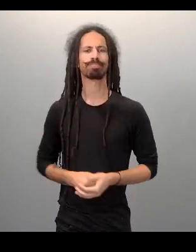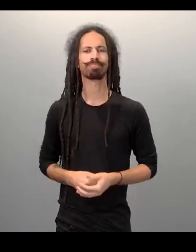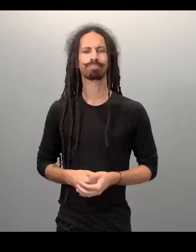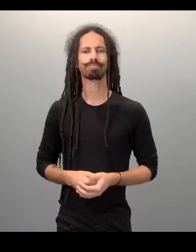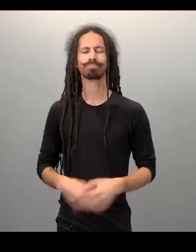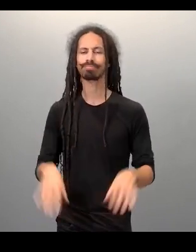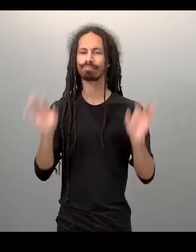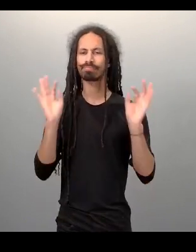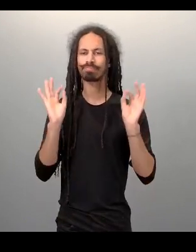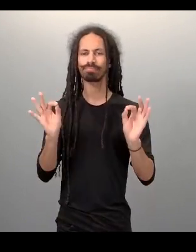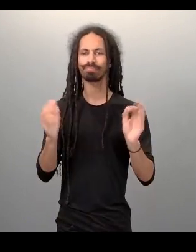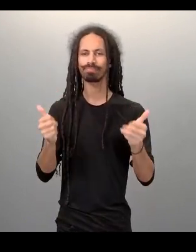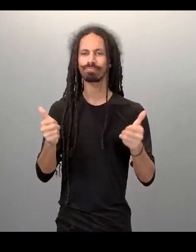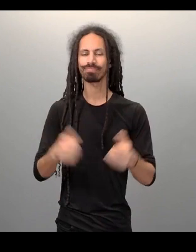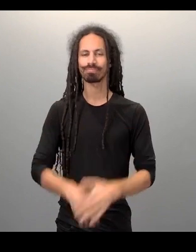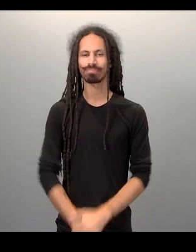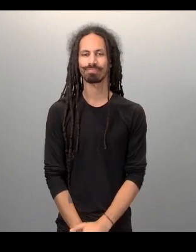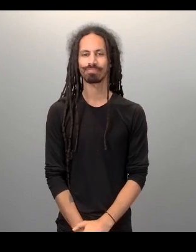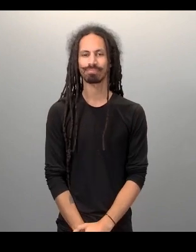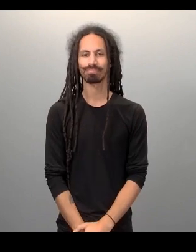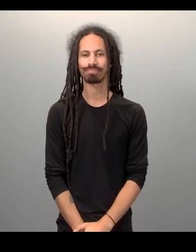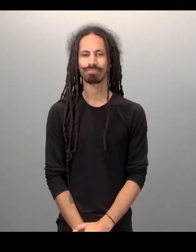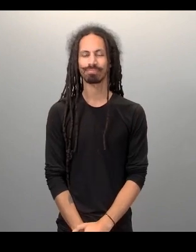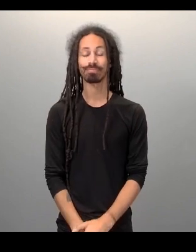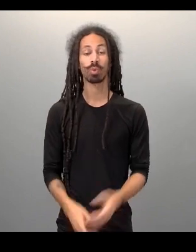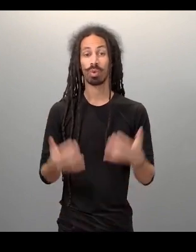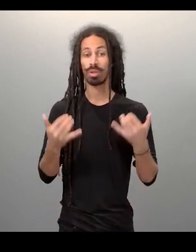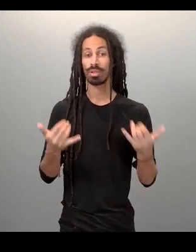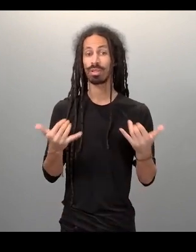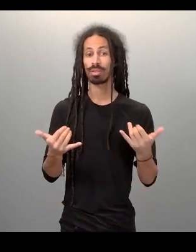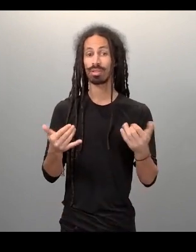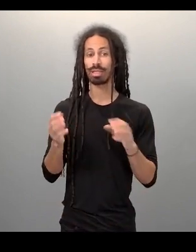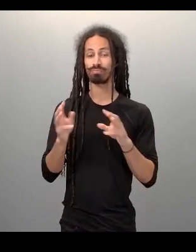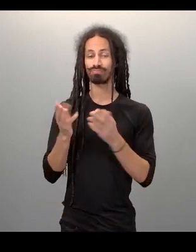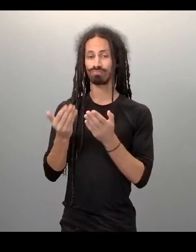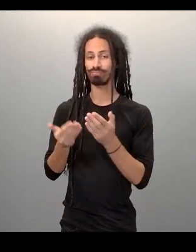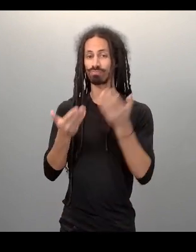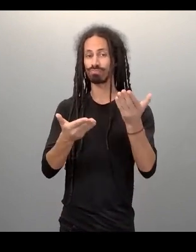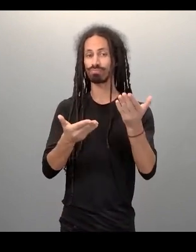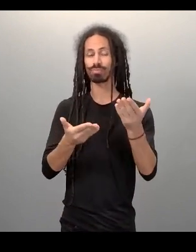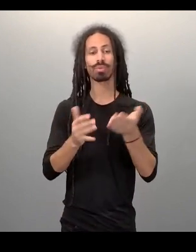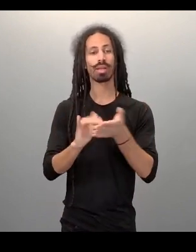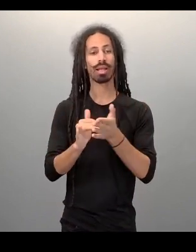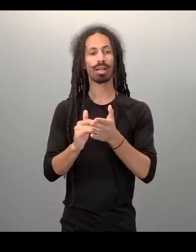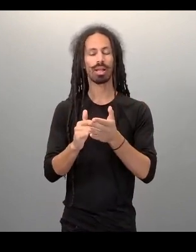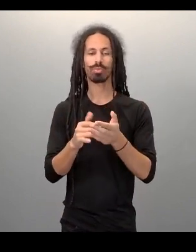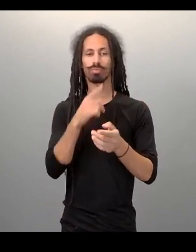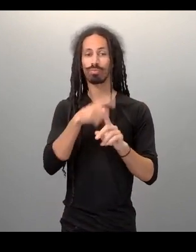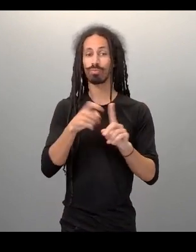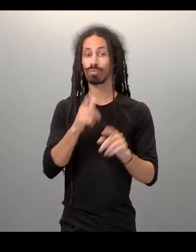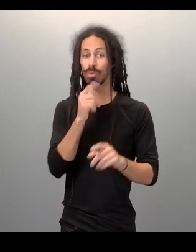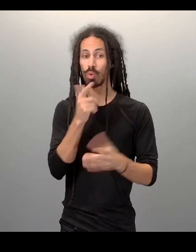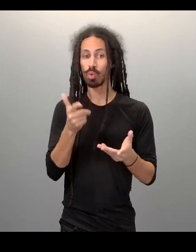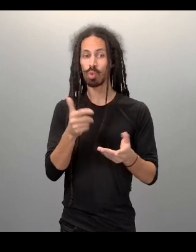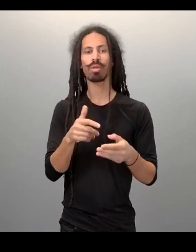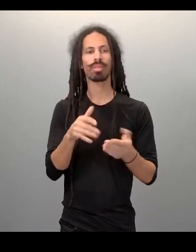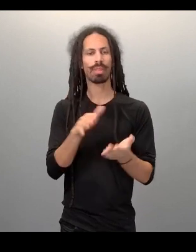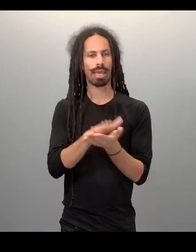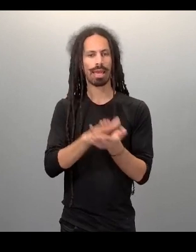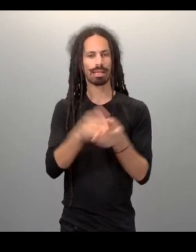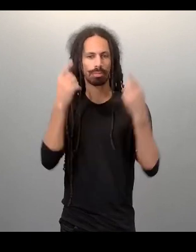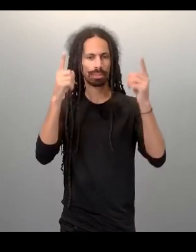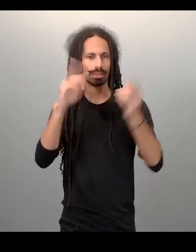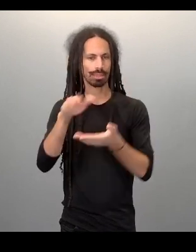Great. So today's presentation was brought to you by the Academic Success Center. This is just one in